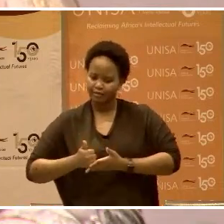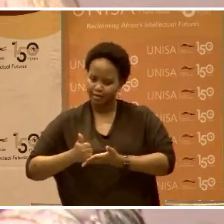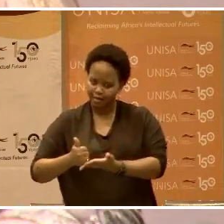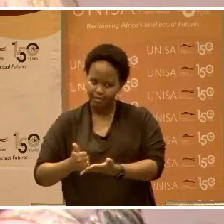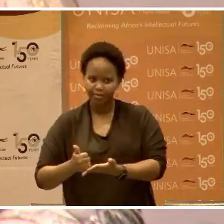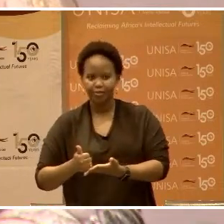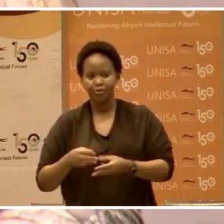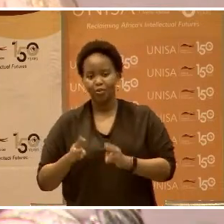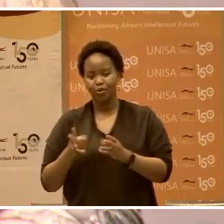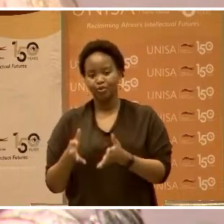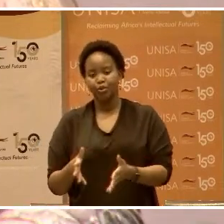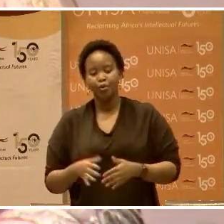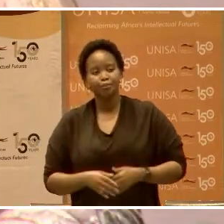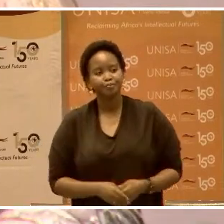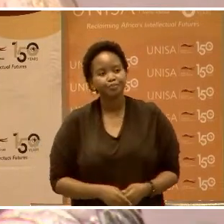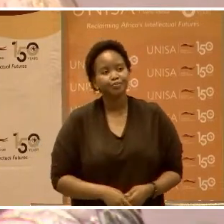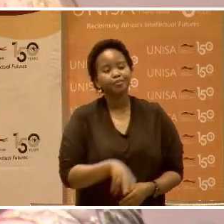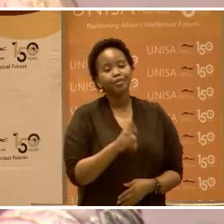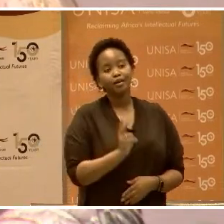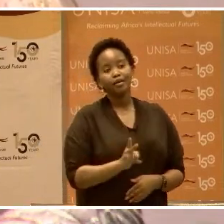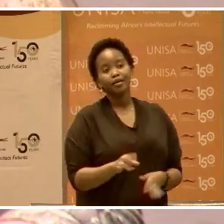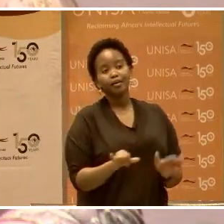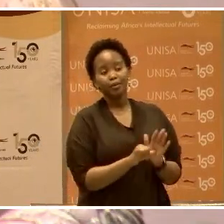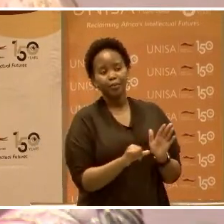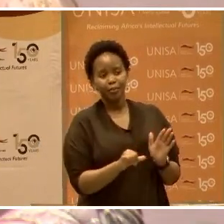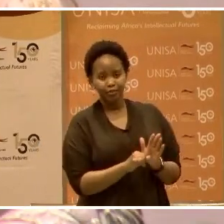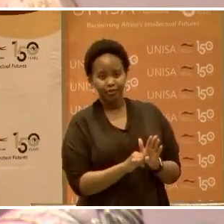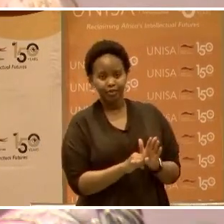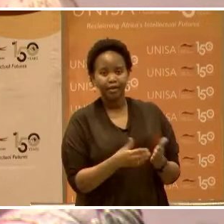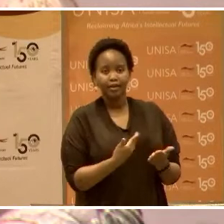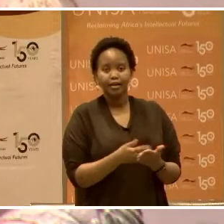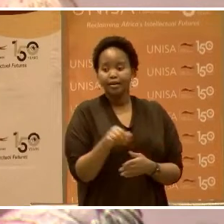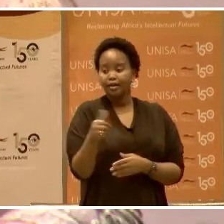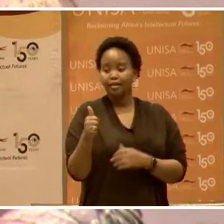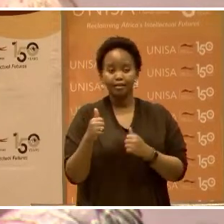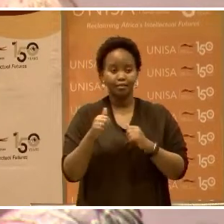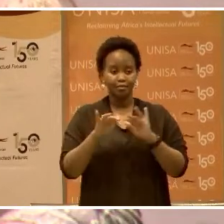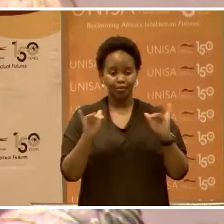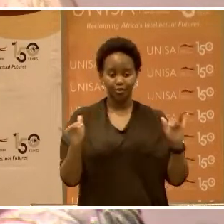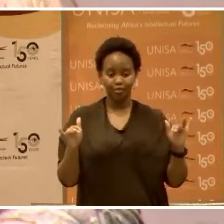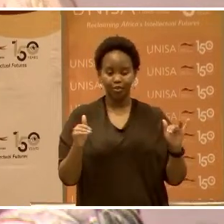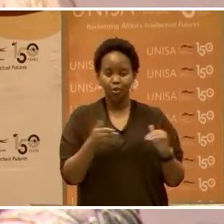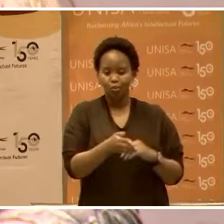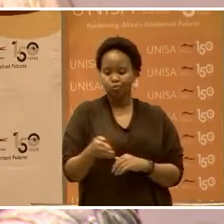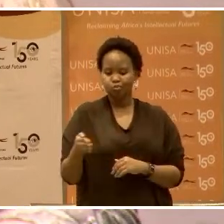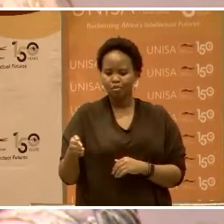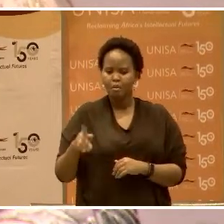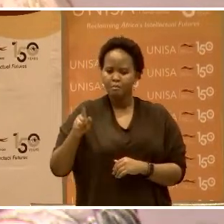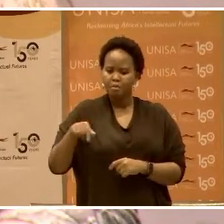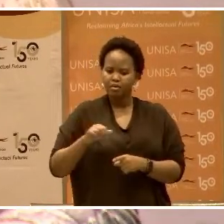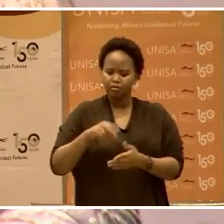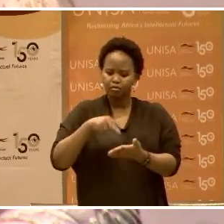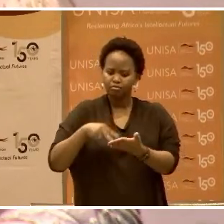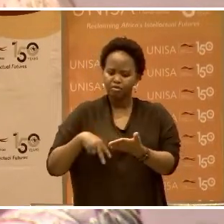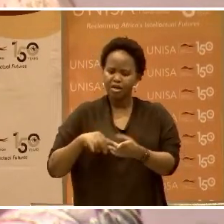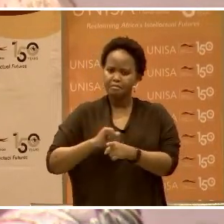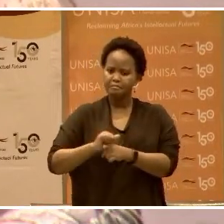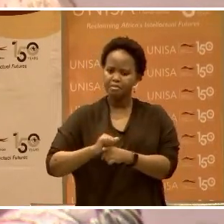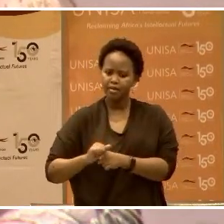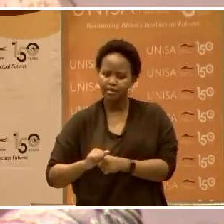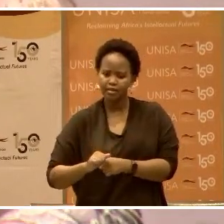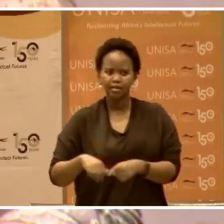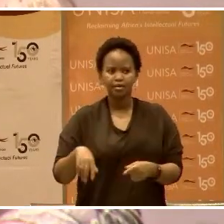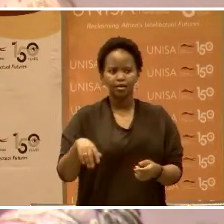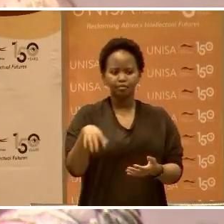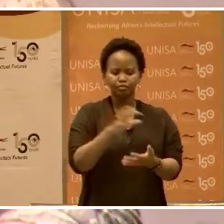Most importantly, we can actively engage with those around us in the art and practice of reading. Story times with young children, book